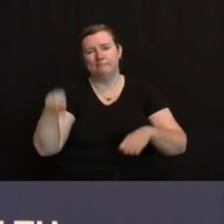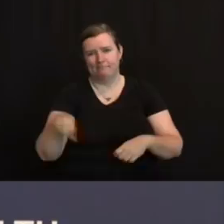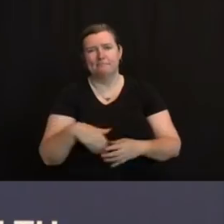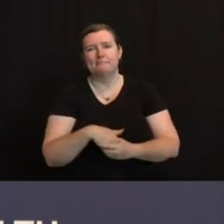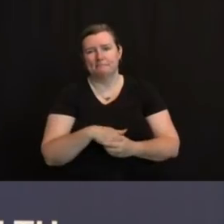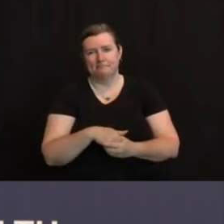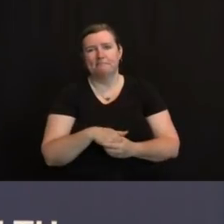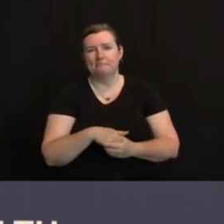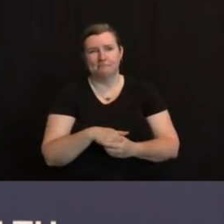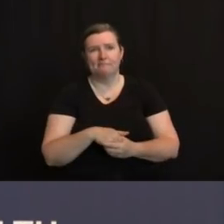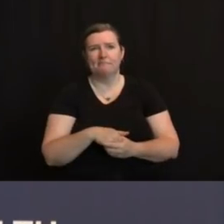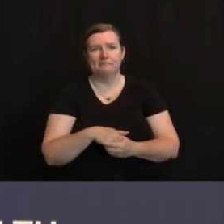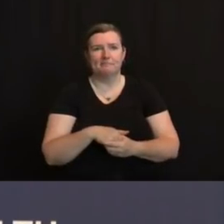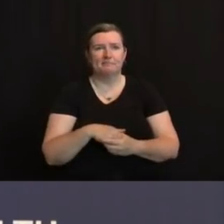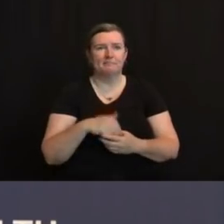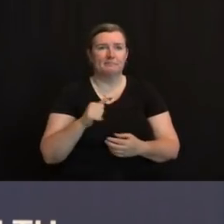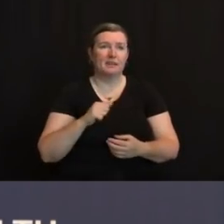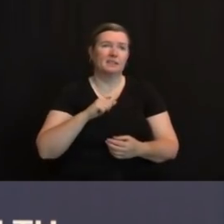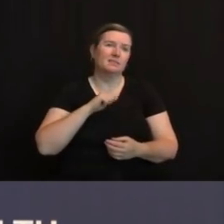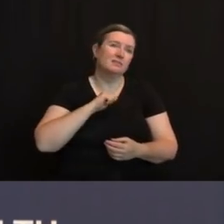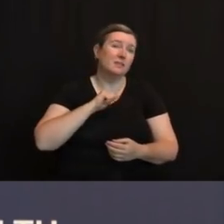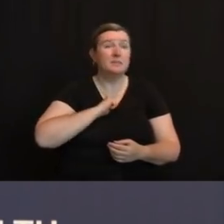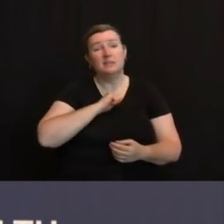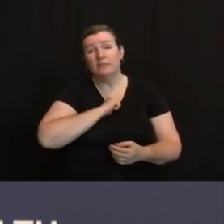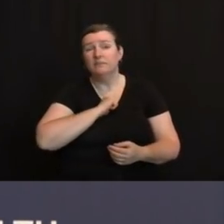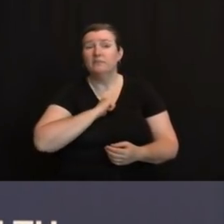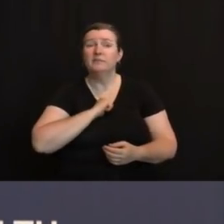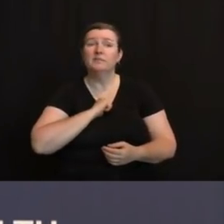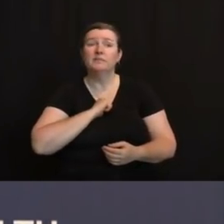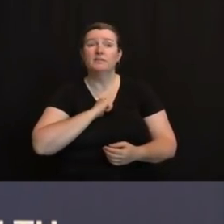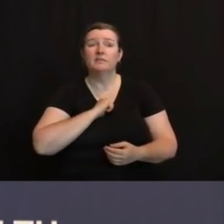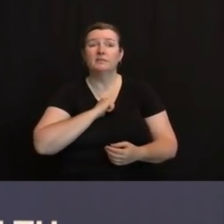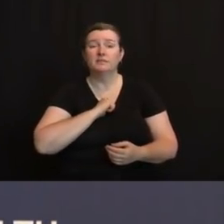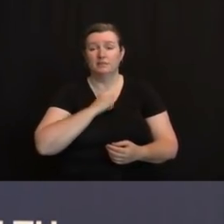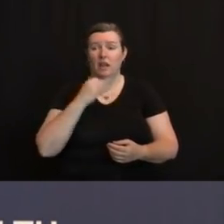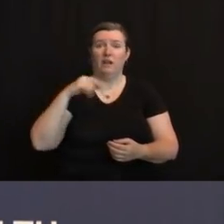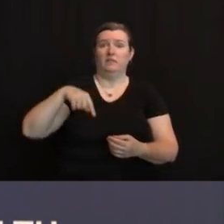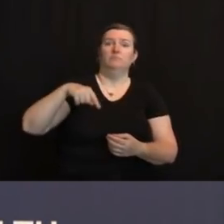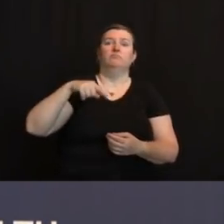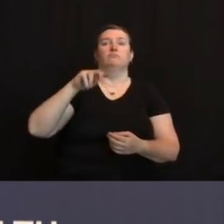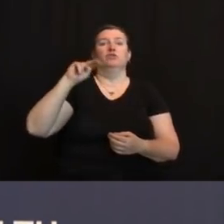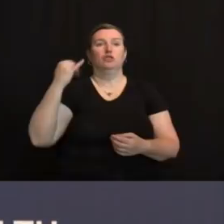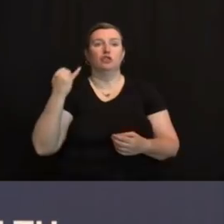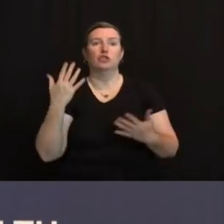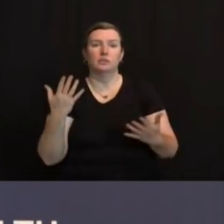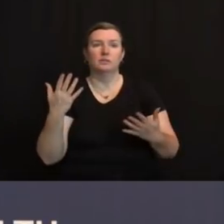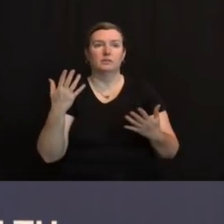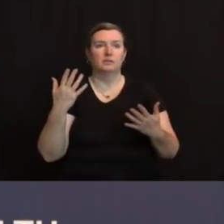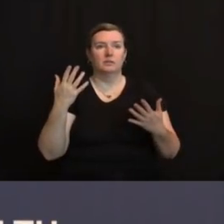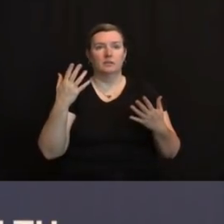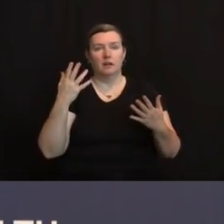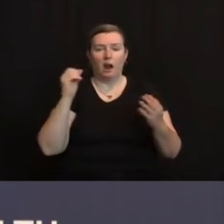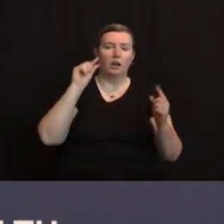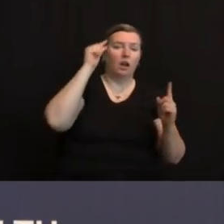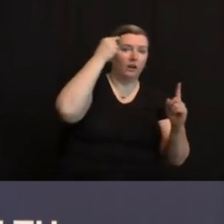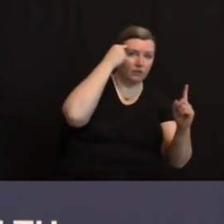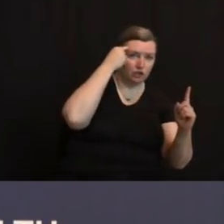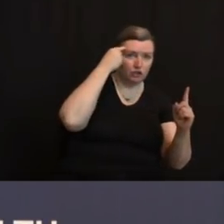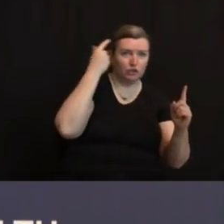speak as a citizen, as well as in part as governor. I have no sympathy for Ms.